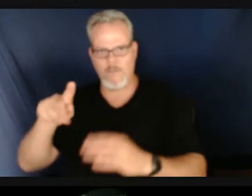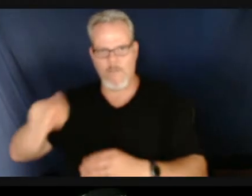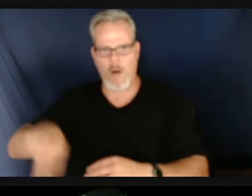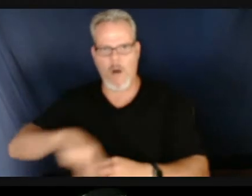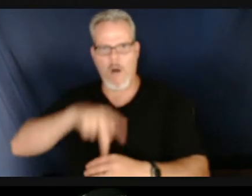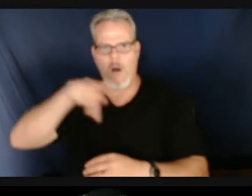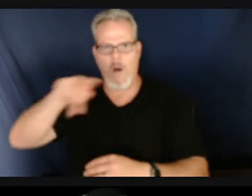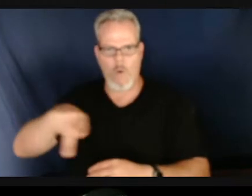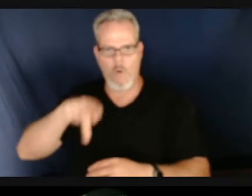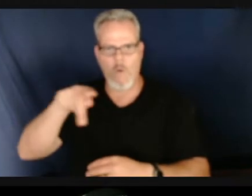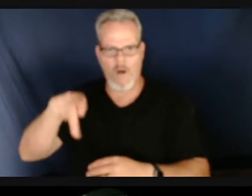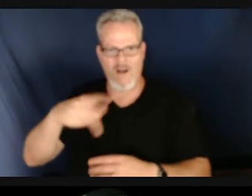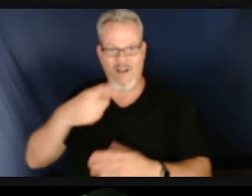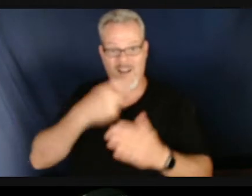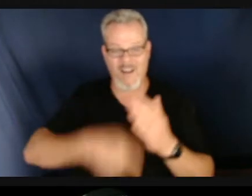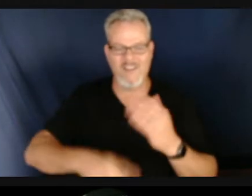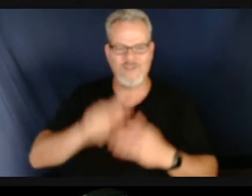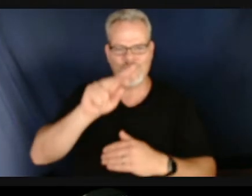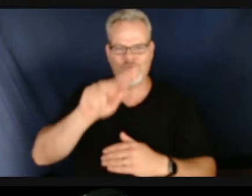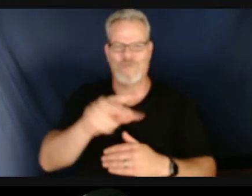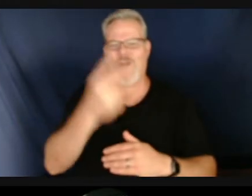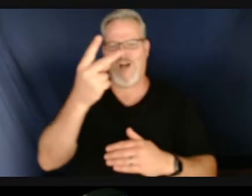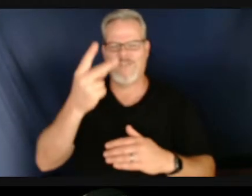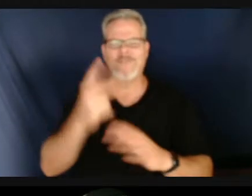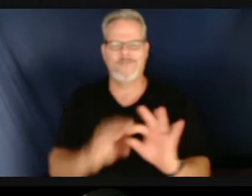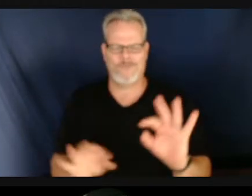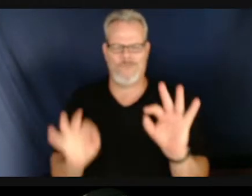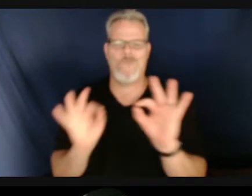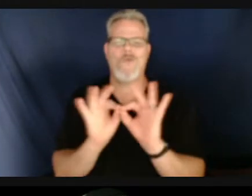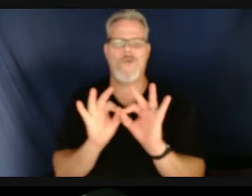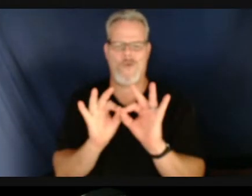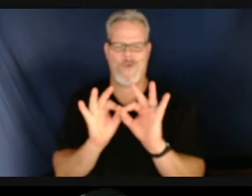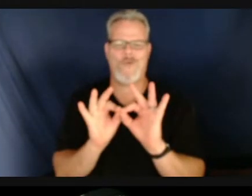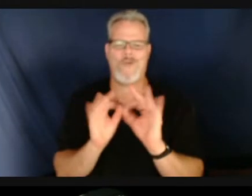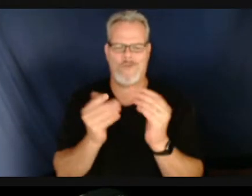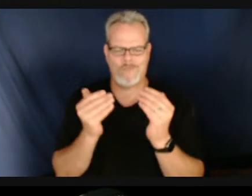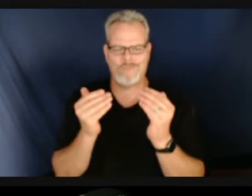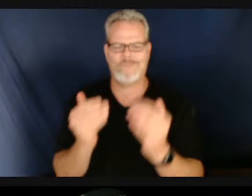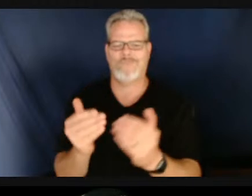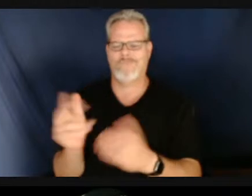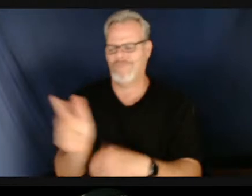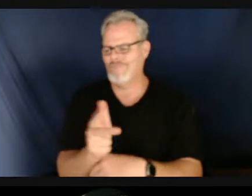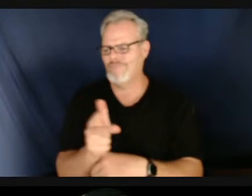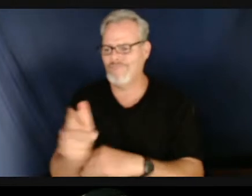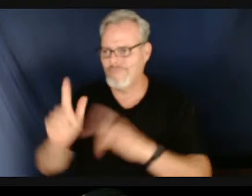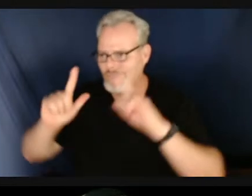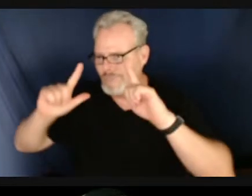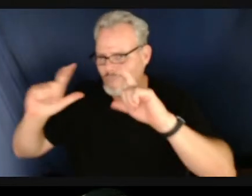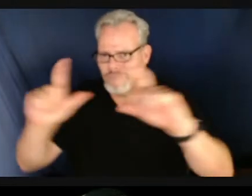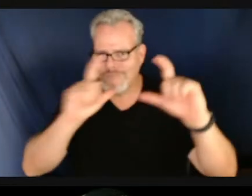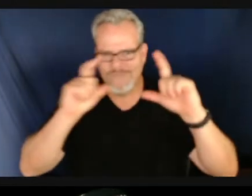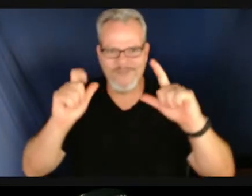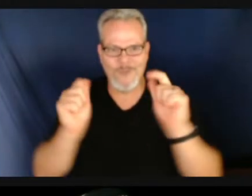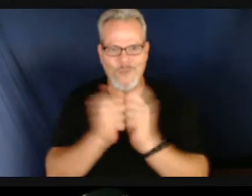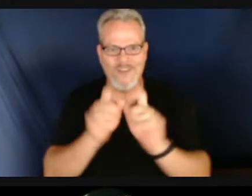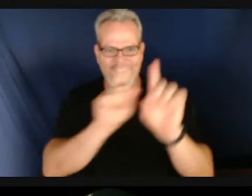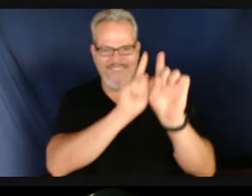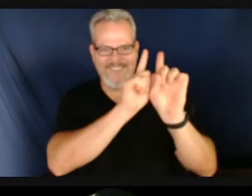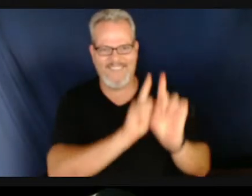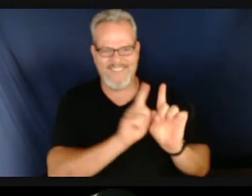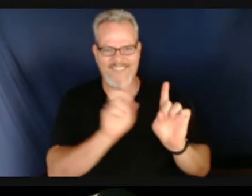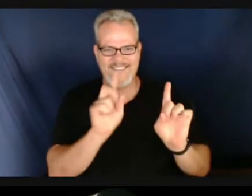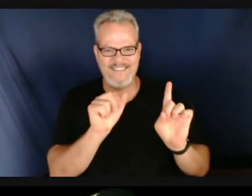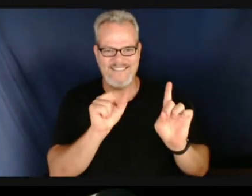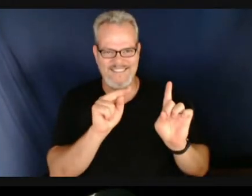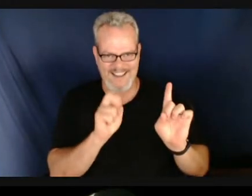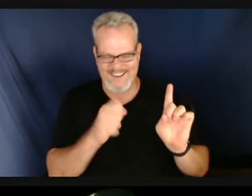get into the Maku'u market, but it's going to be worth it. You want to come down, you can take pictures with Dane. I will make sure that